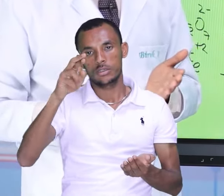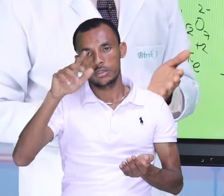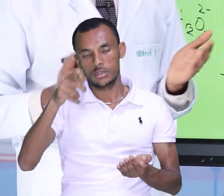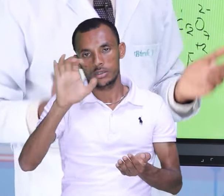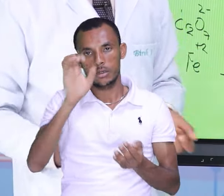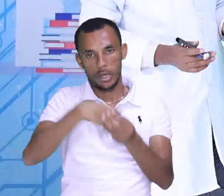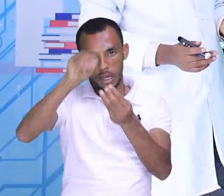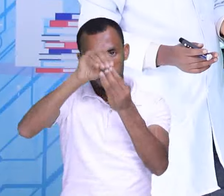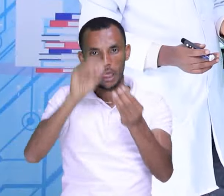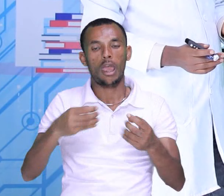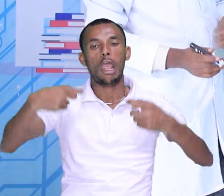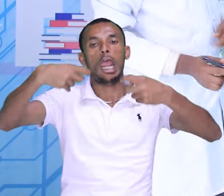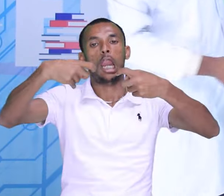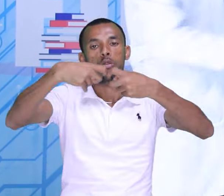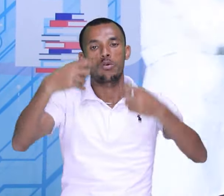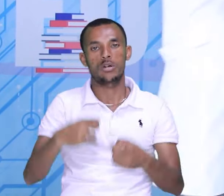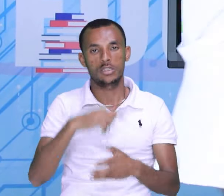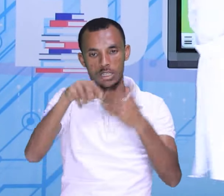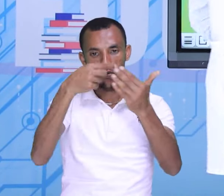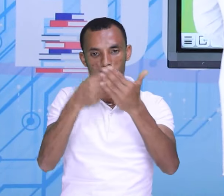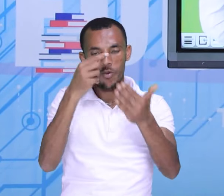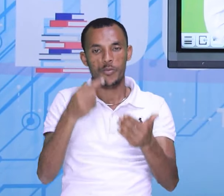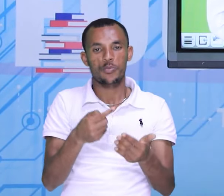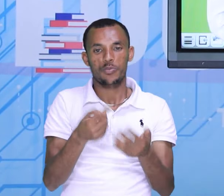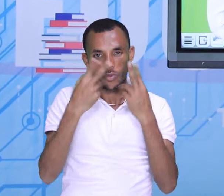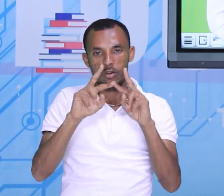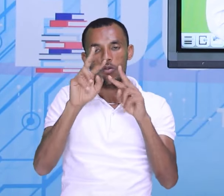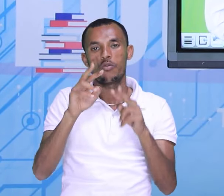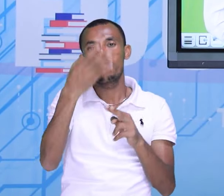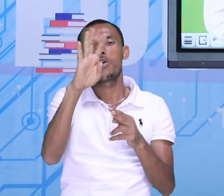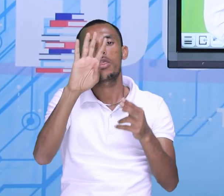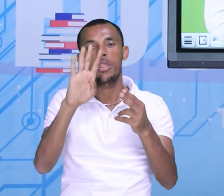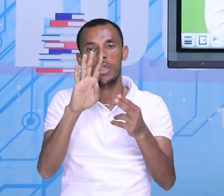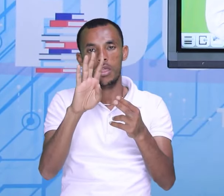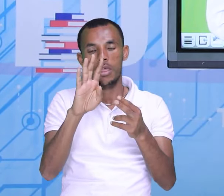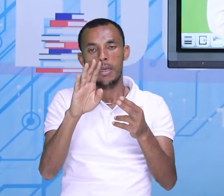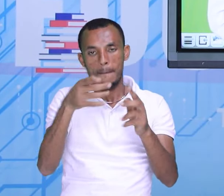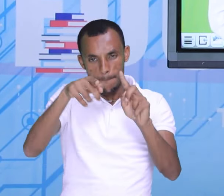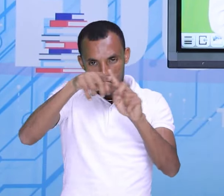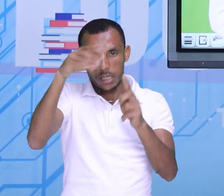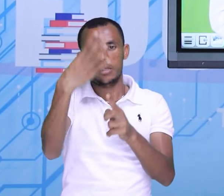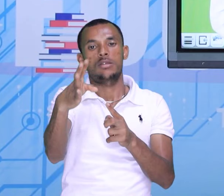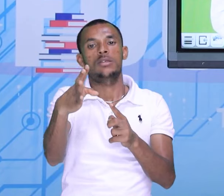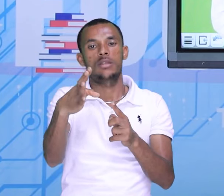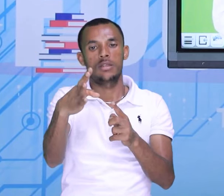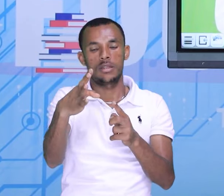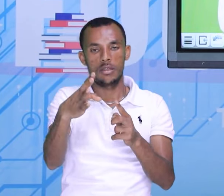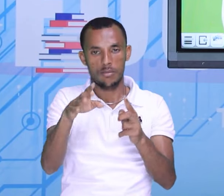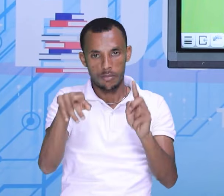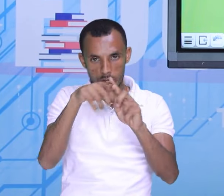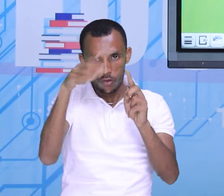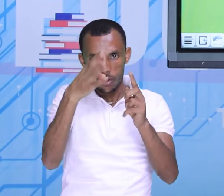addition of electron. Therefore, look, 14 times plus, plus 14. Plus